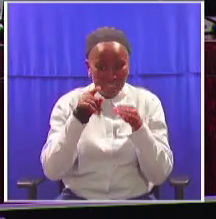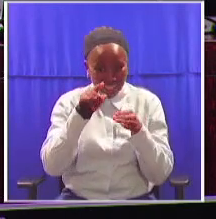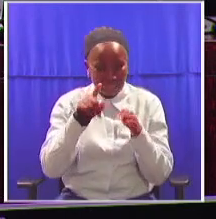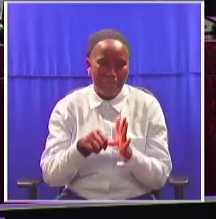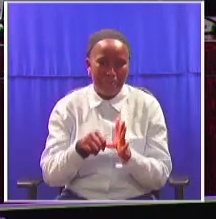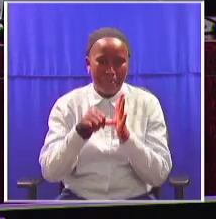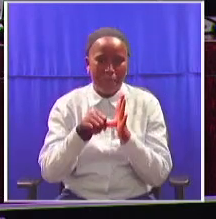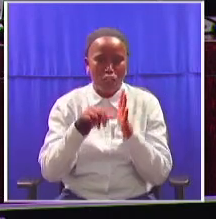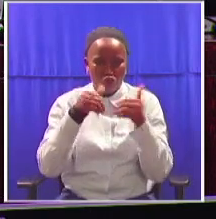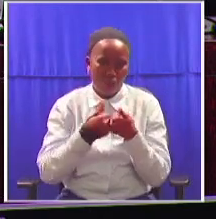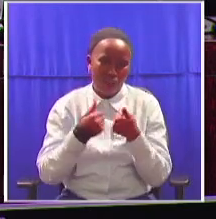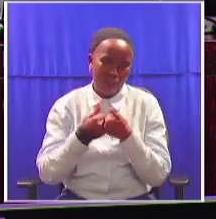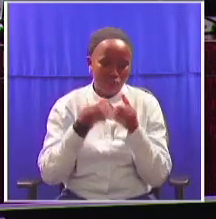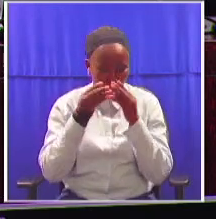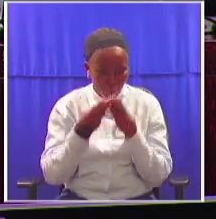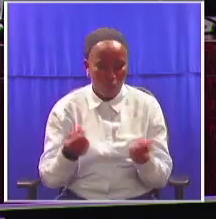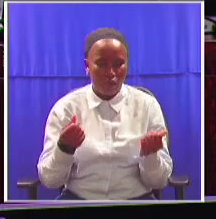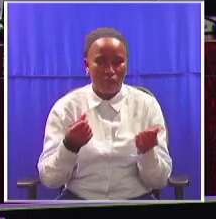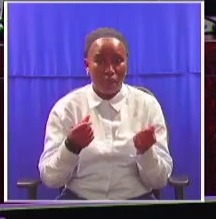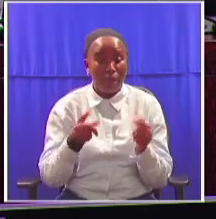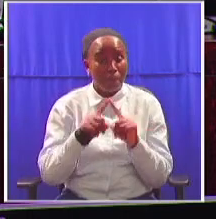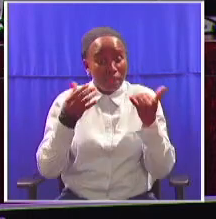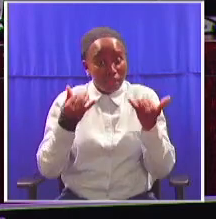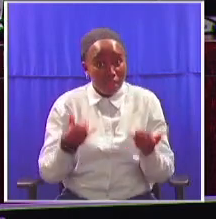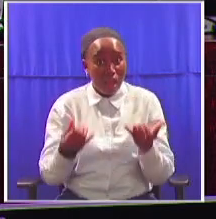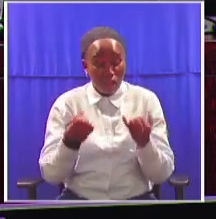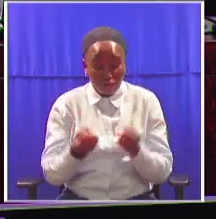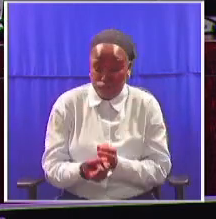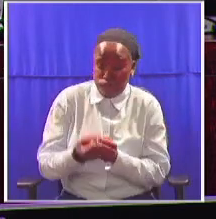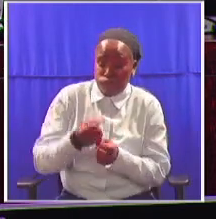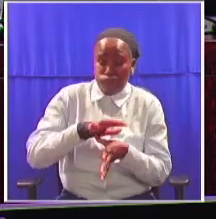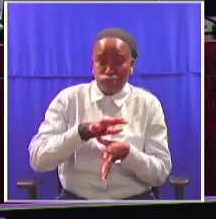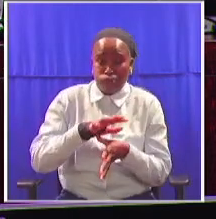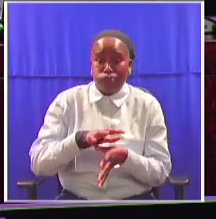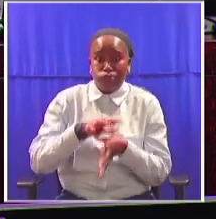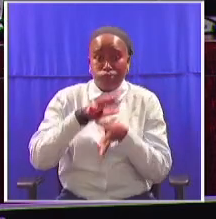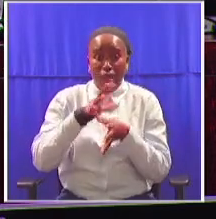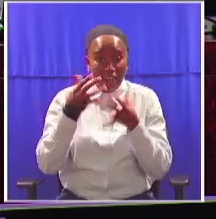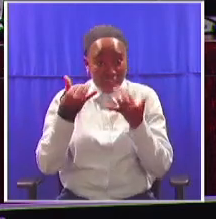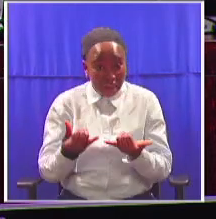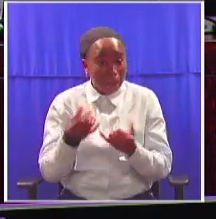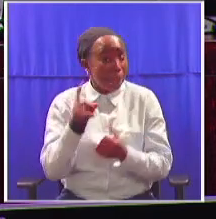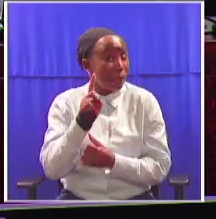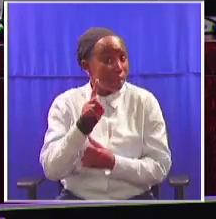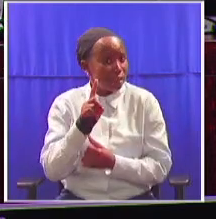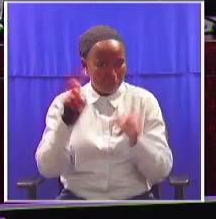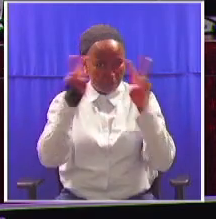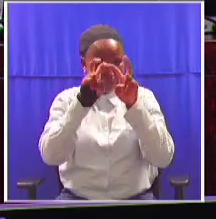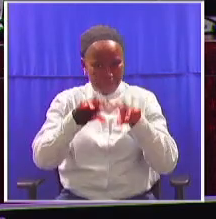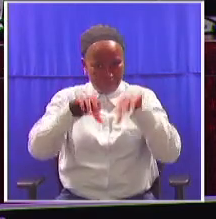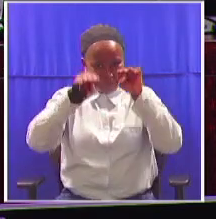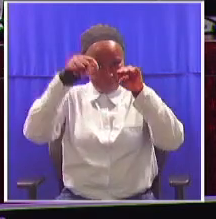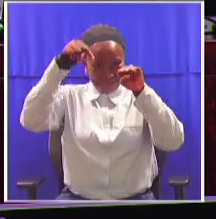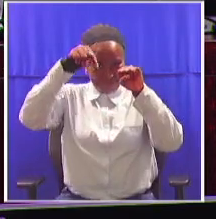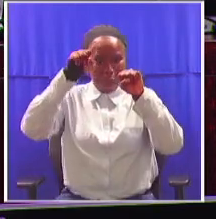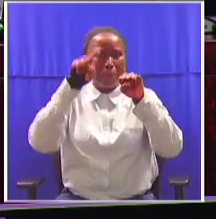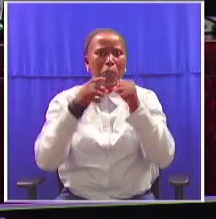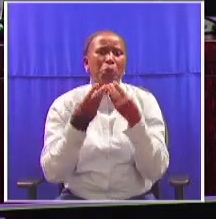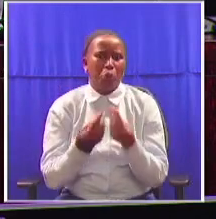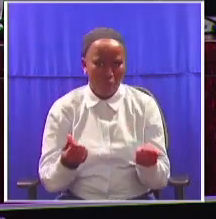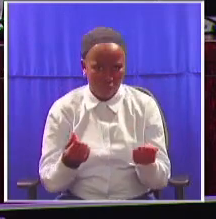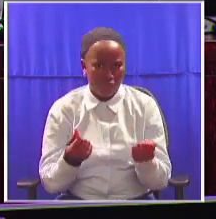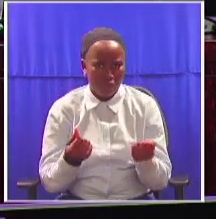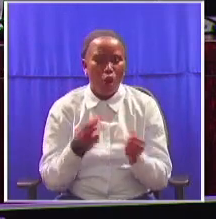Our overriding priority now is to end load shedding and to achieve